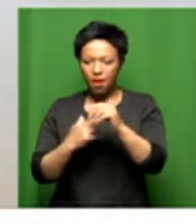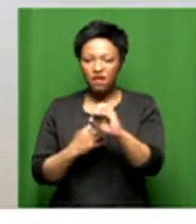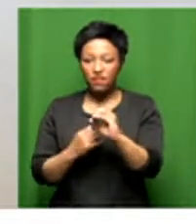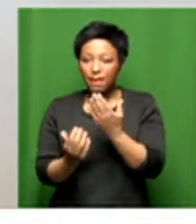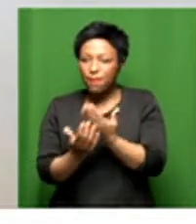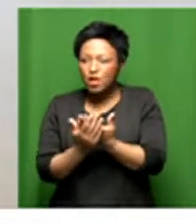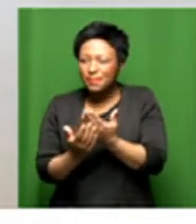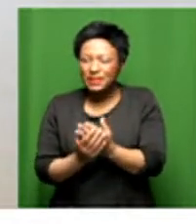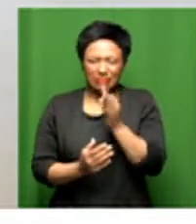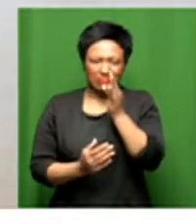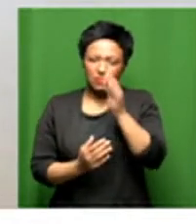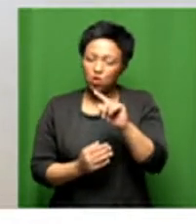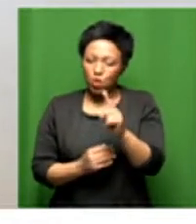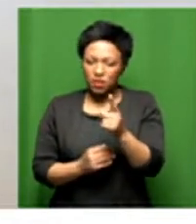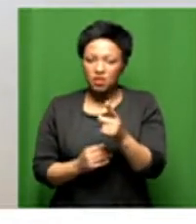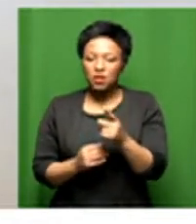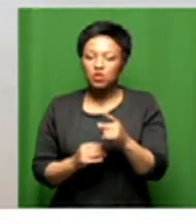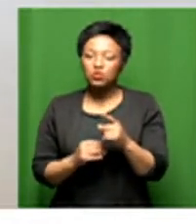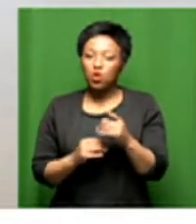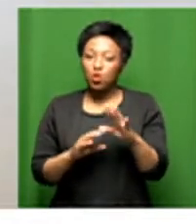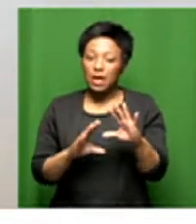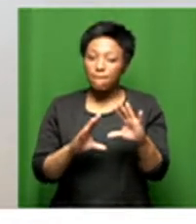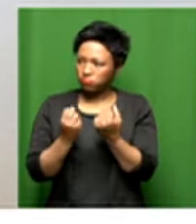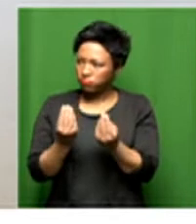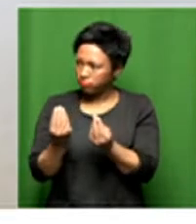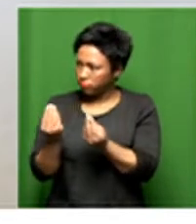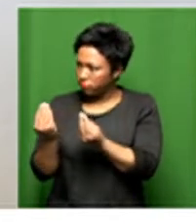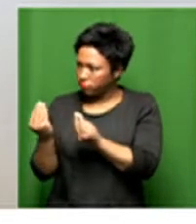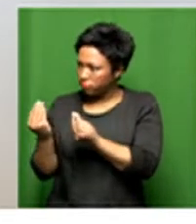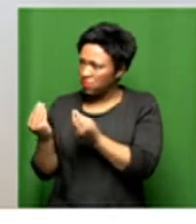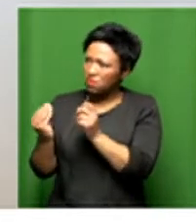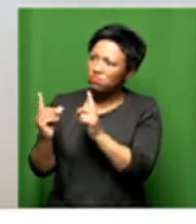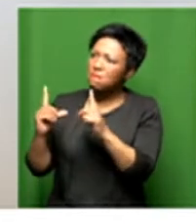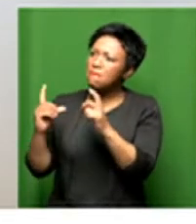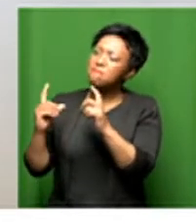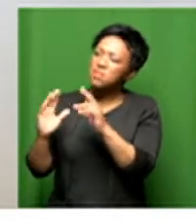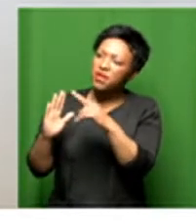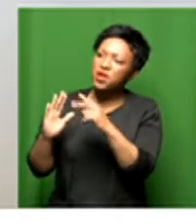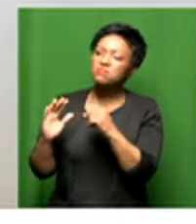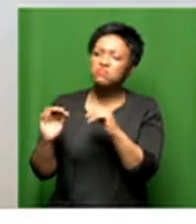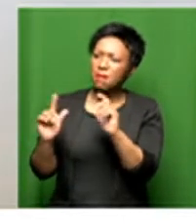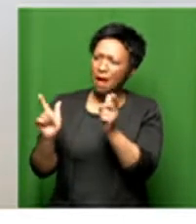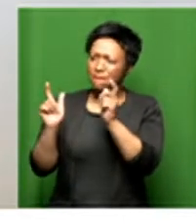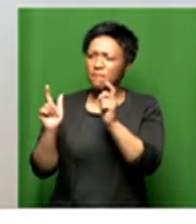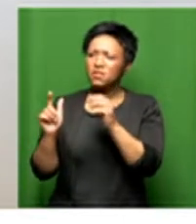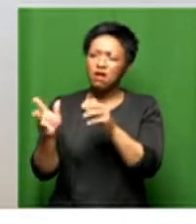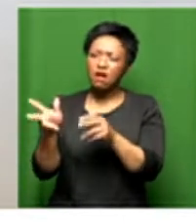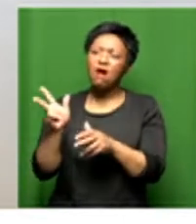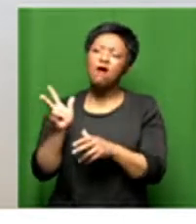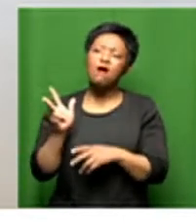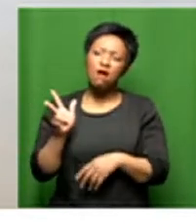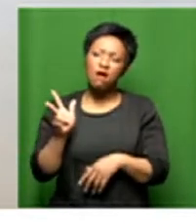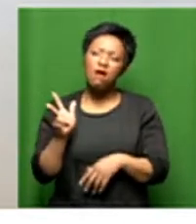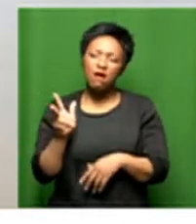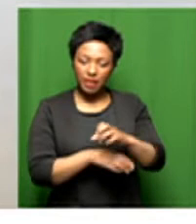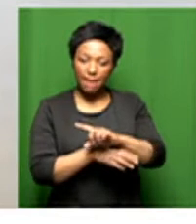it's combinations of image and text that, as a first call, we're asking artists